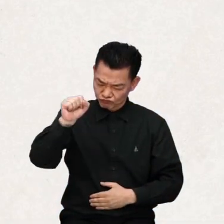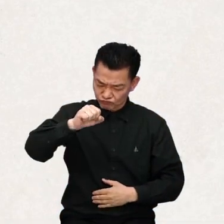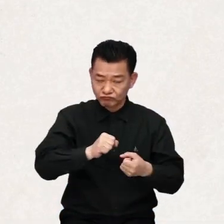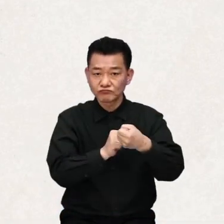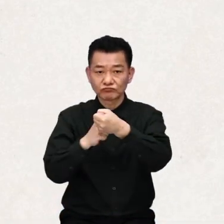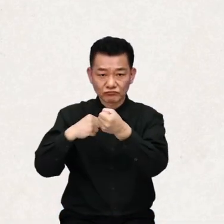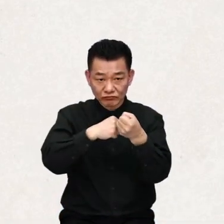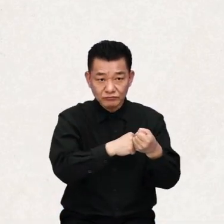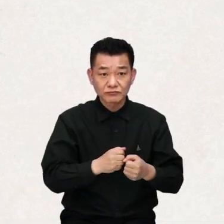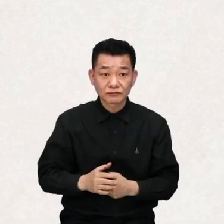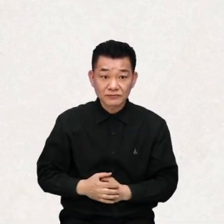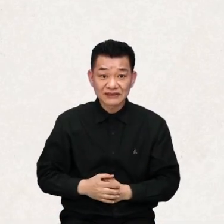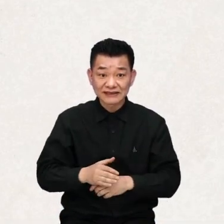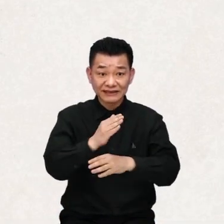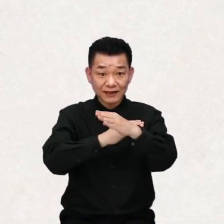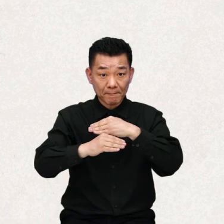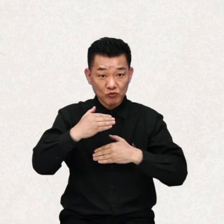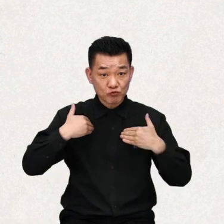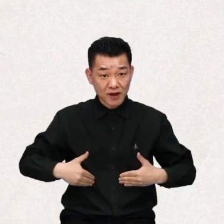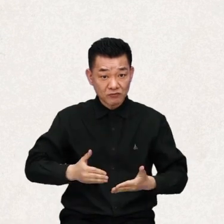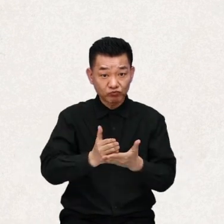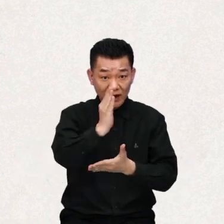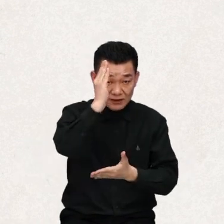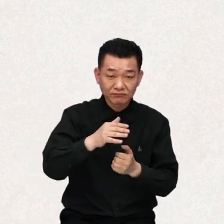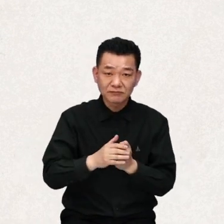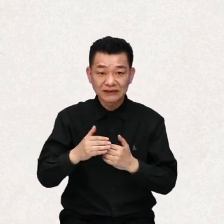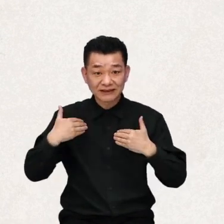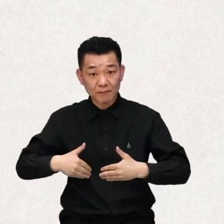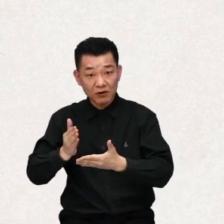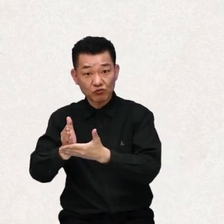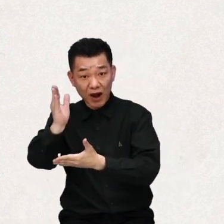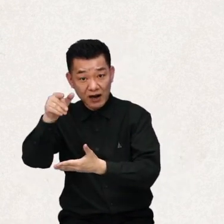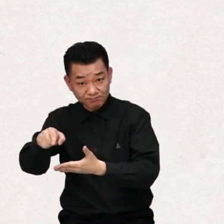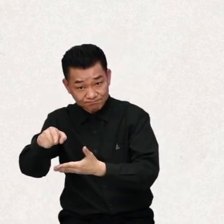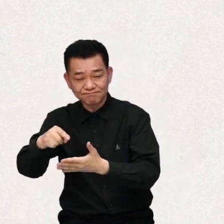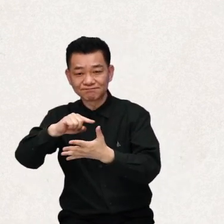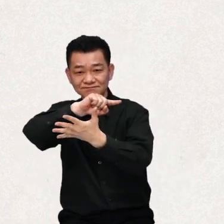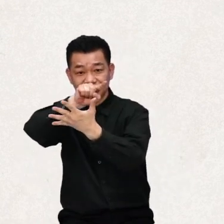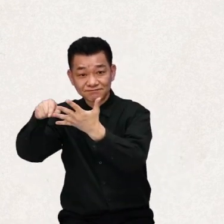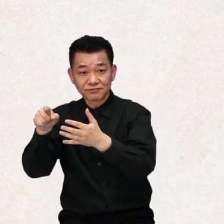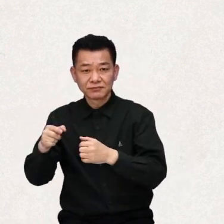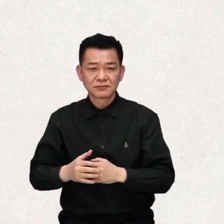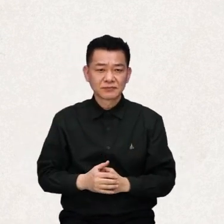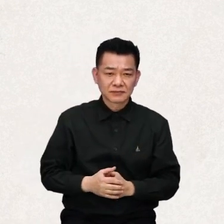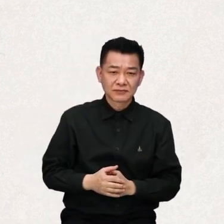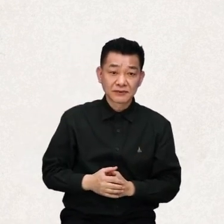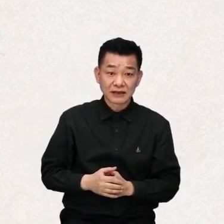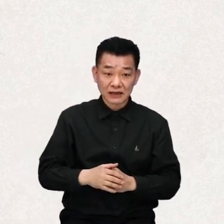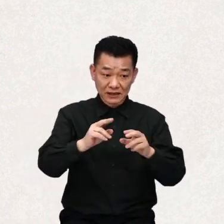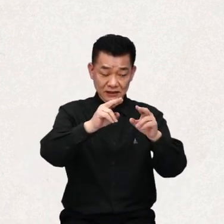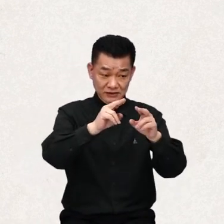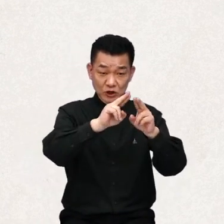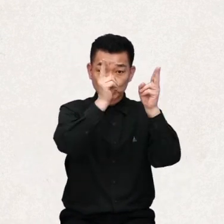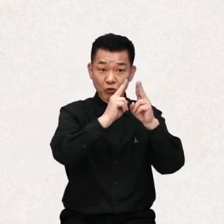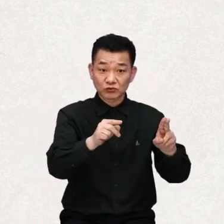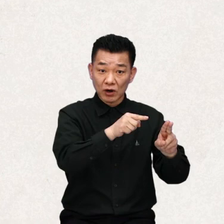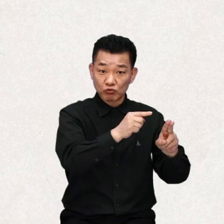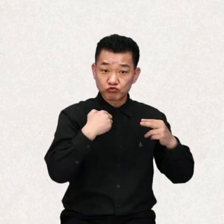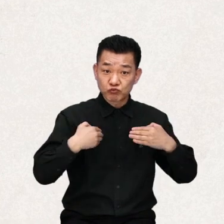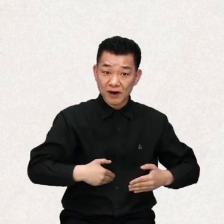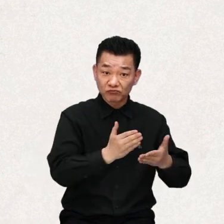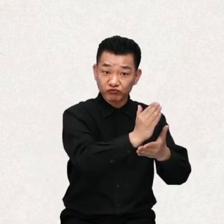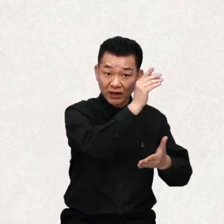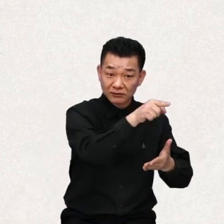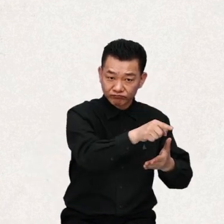Of course it is. Human rights of persons with disabilities is not only ensured by the present Convention, but by the